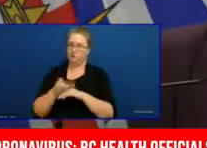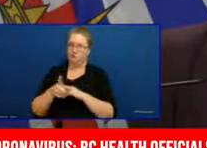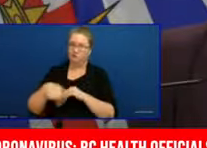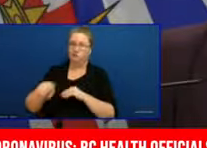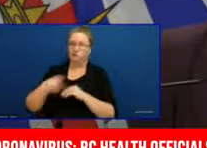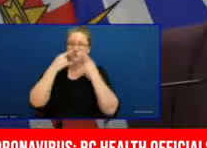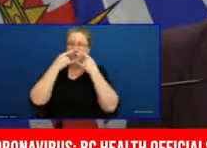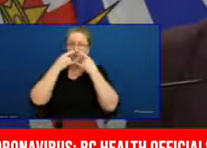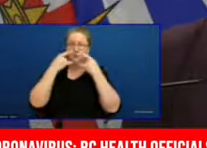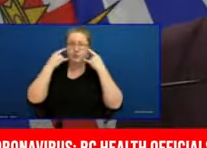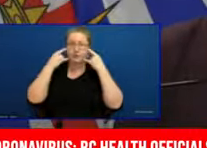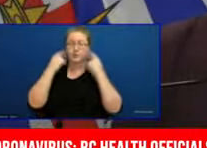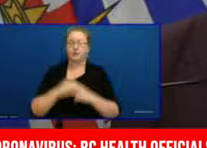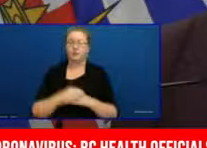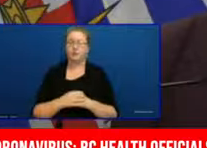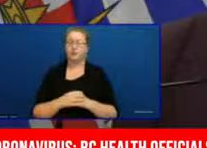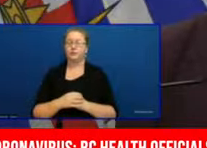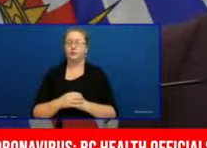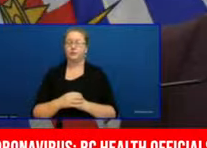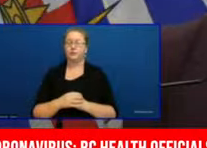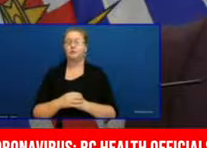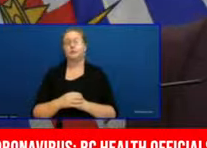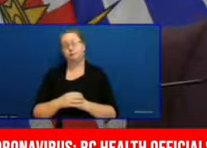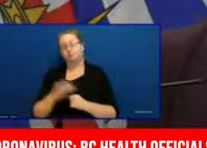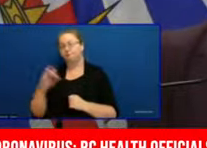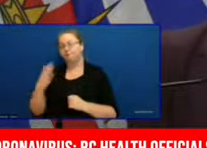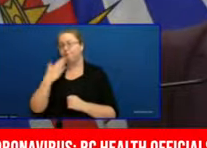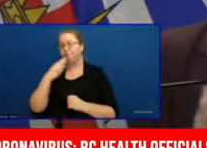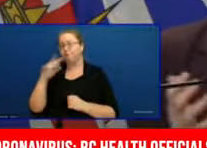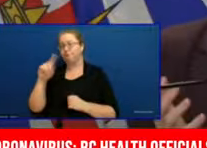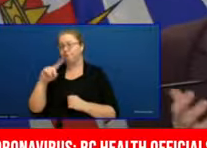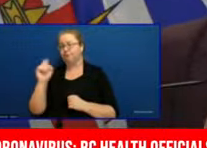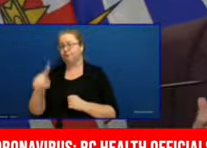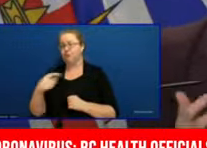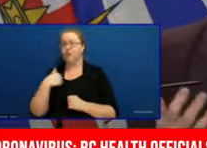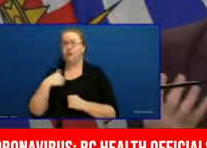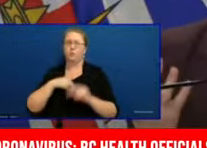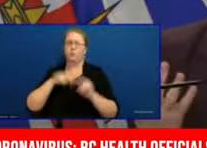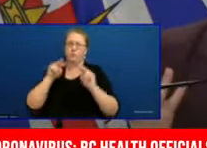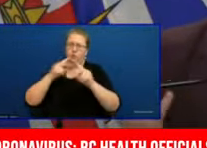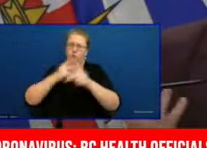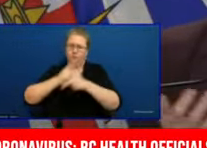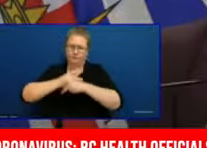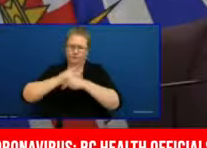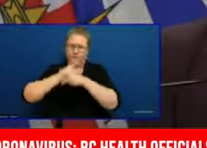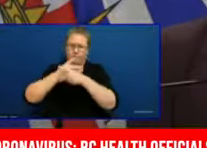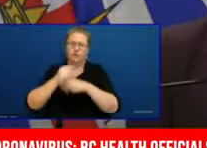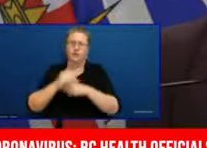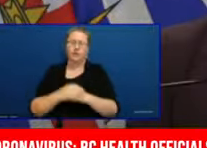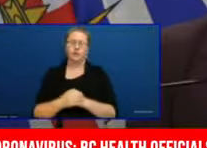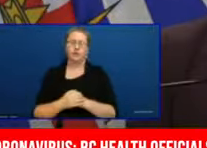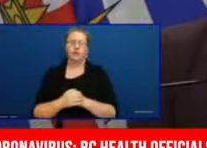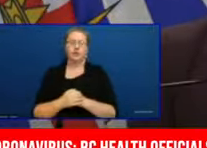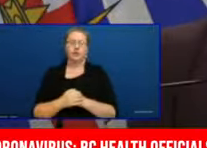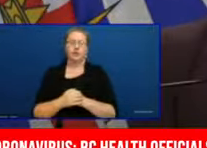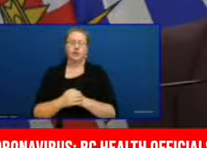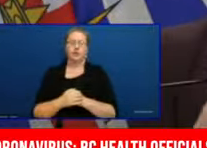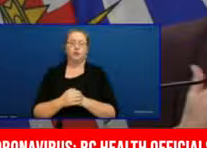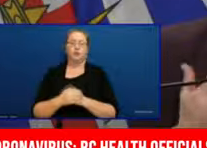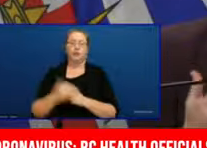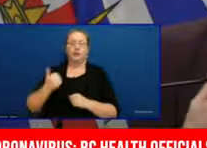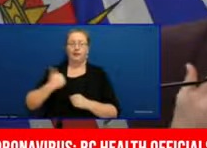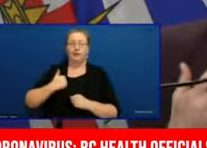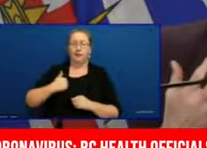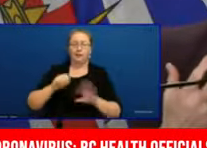you. Thank you. Yes, and we've been watching that very carefully. Particularly, we've had some discussion nationally